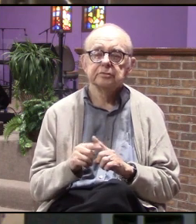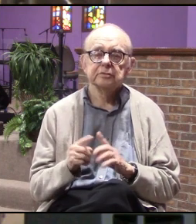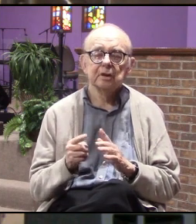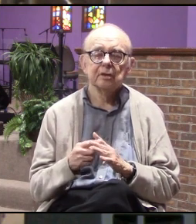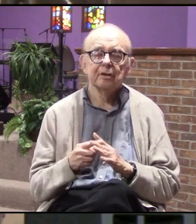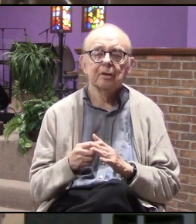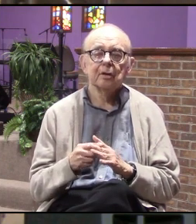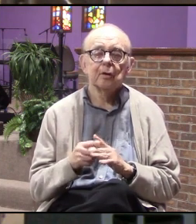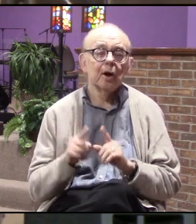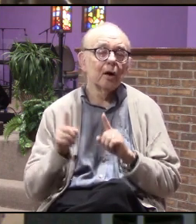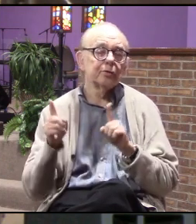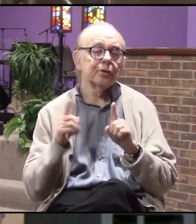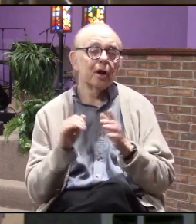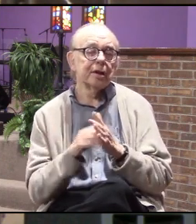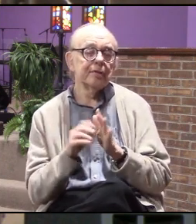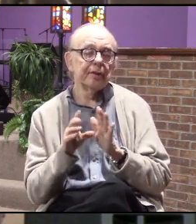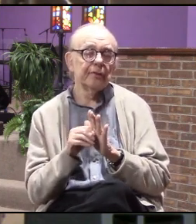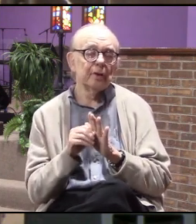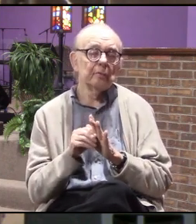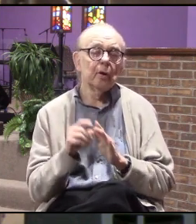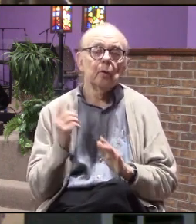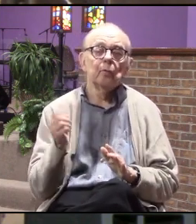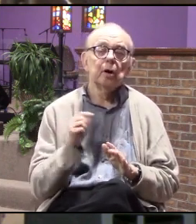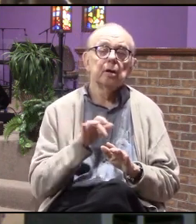starred in it.